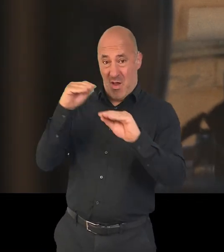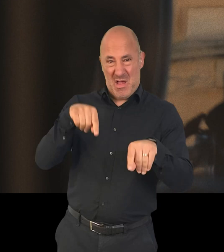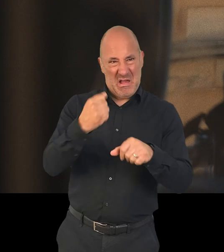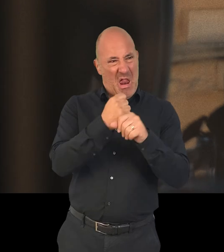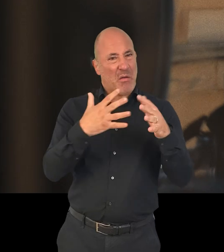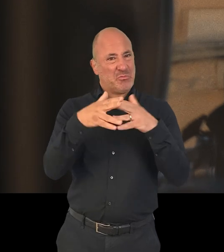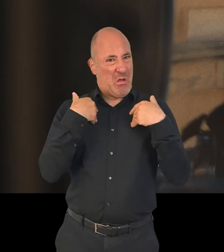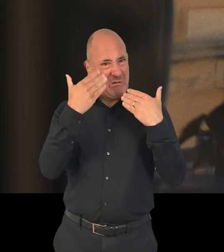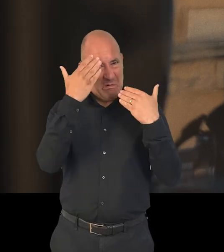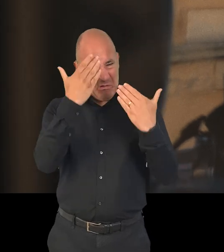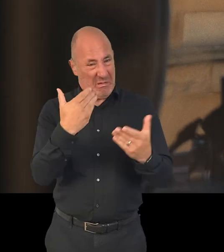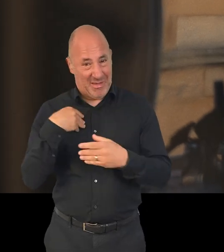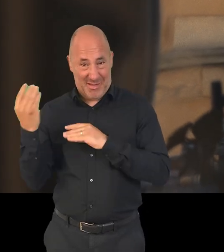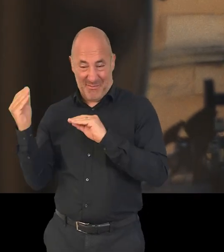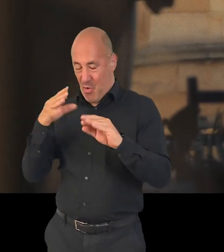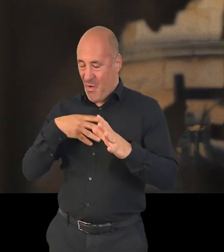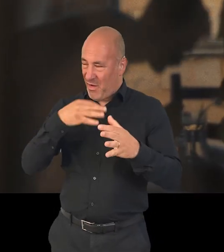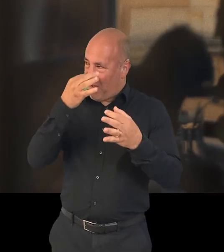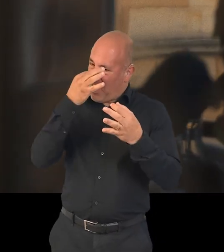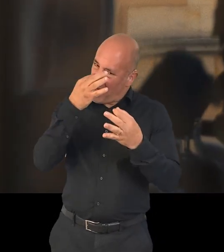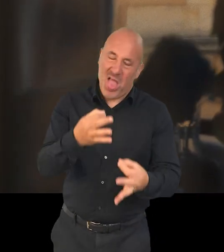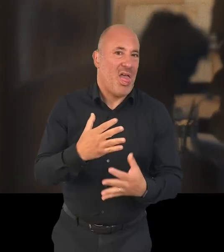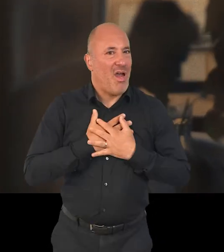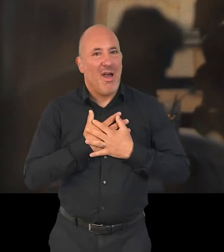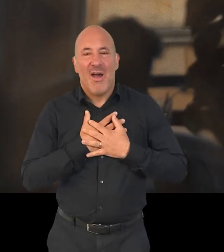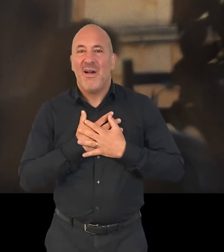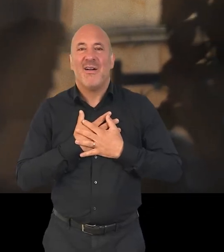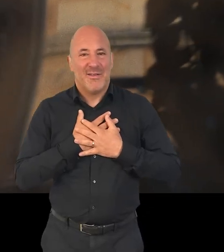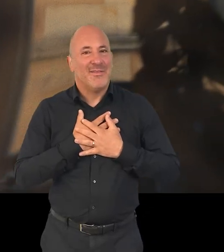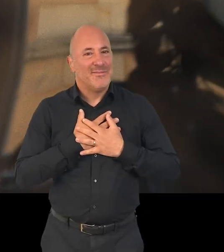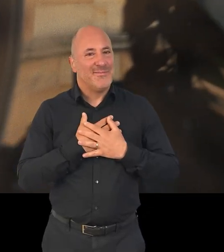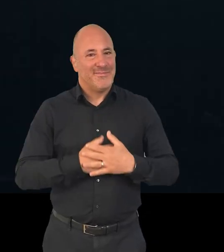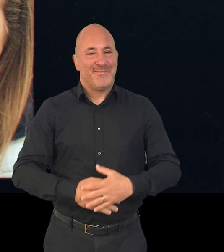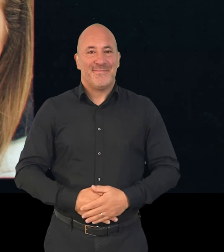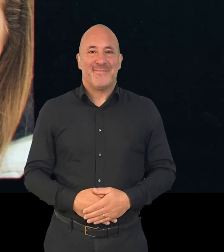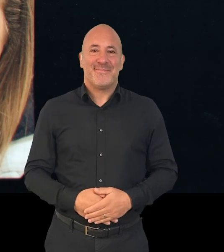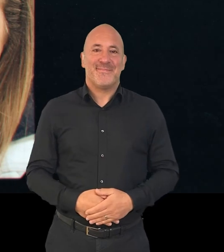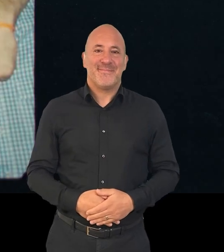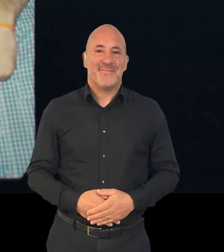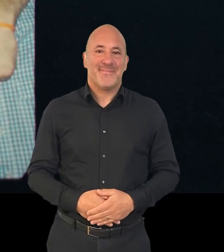I didn't know much about Glasgow before I came here, but I quickly fell in love with the place.